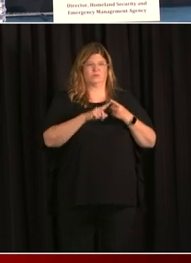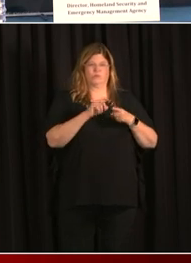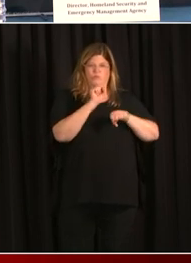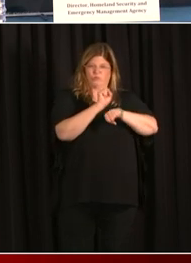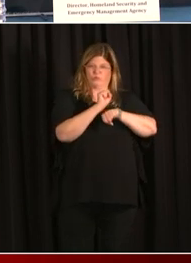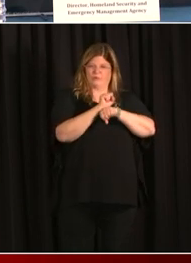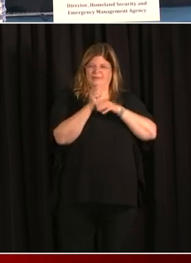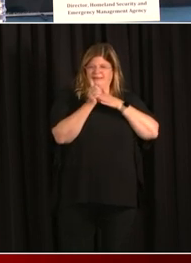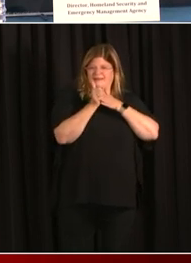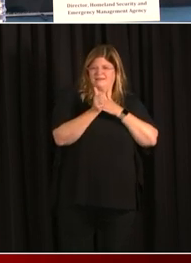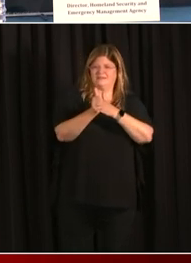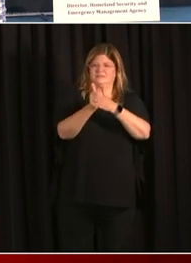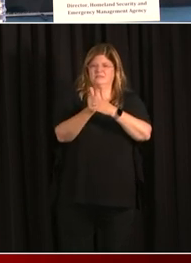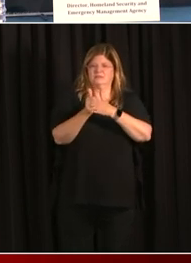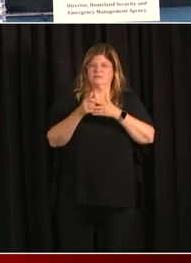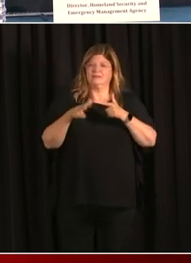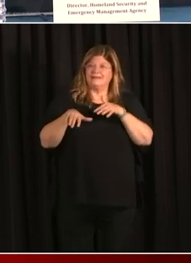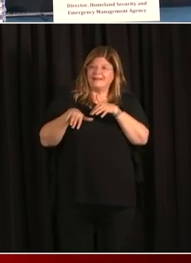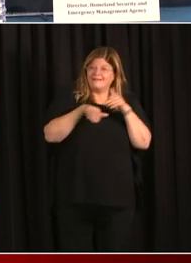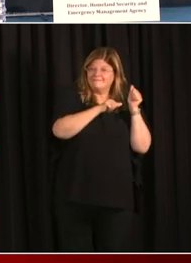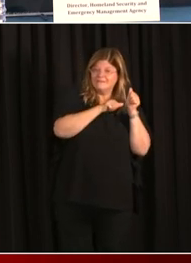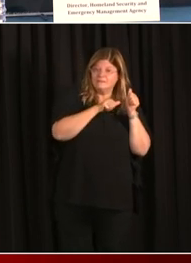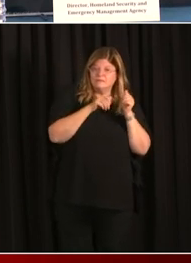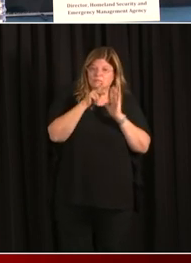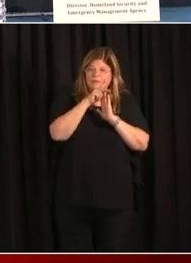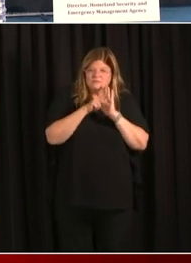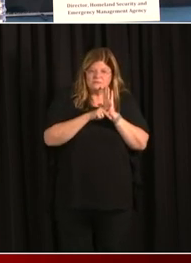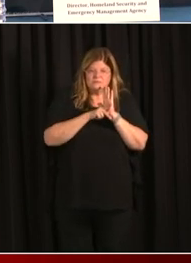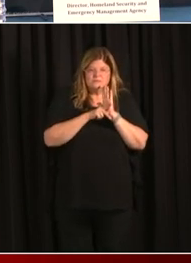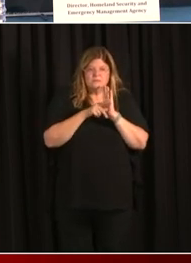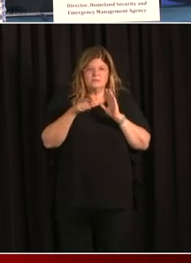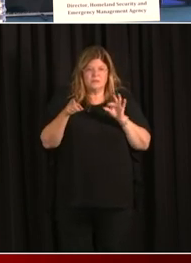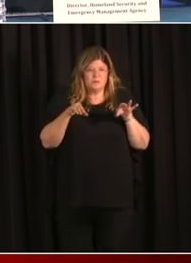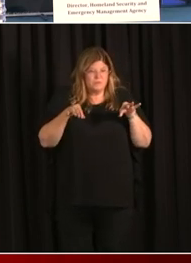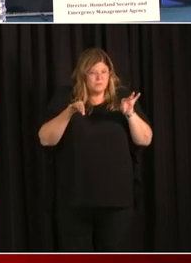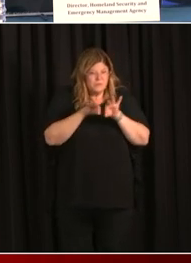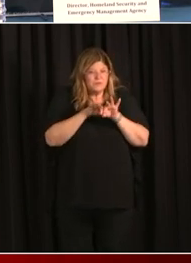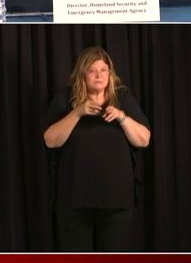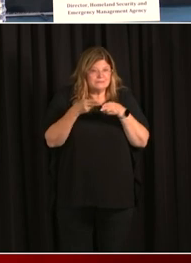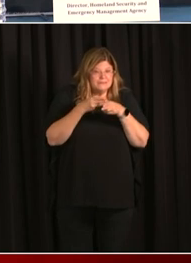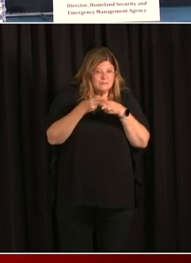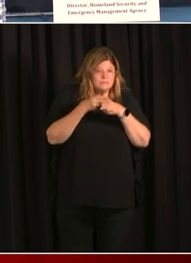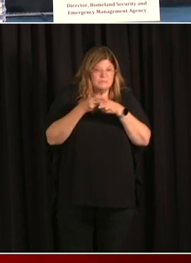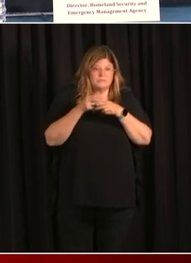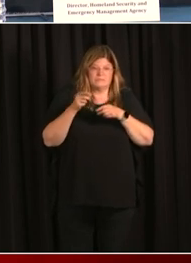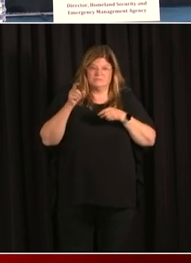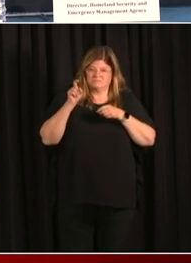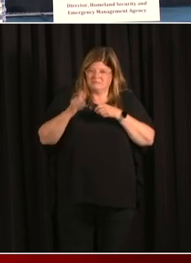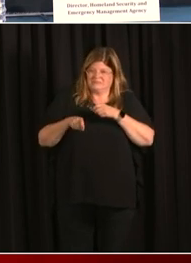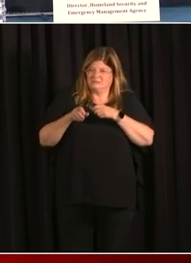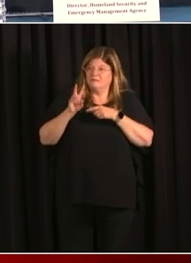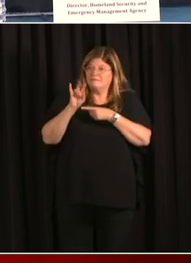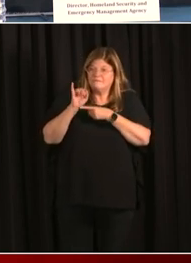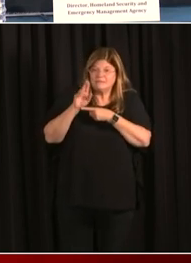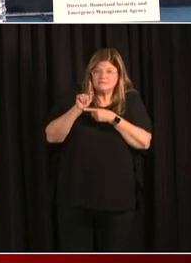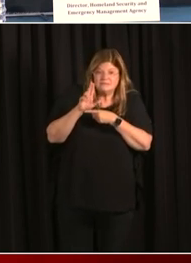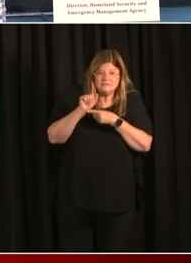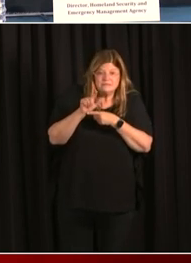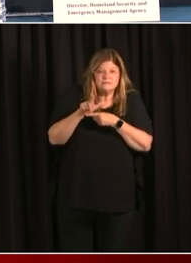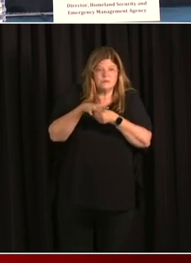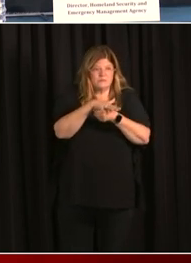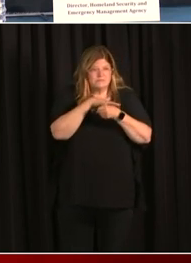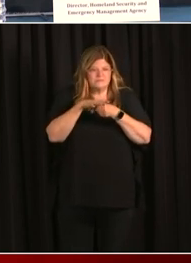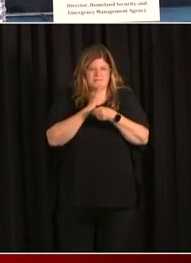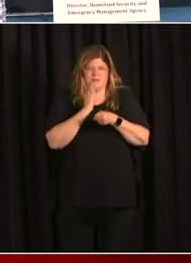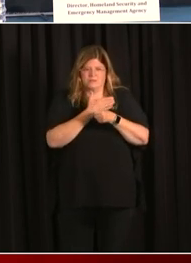policies, also making sure that some of our employees were detailed to very vital areas of our response.